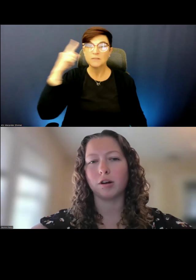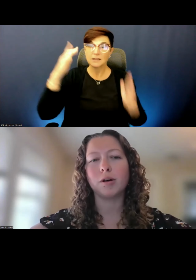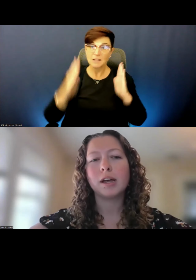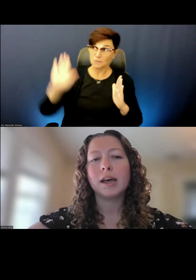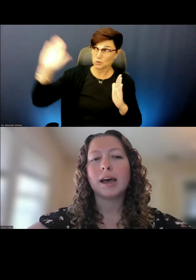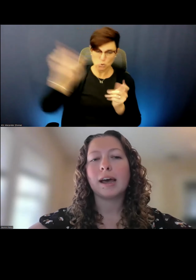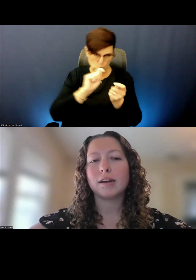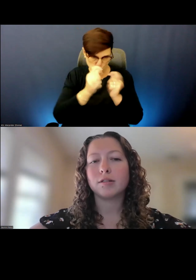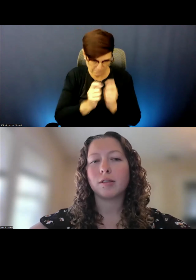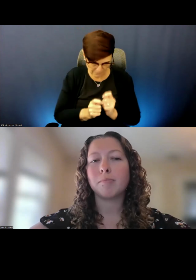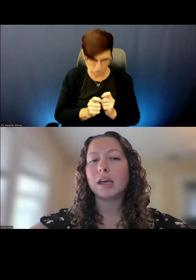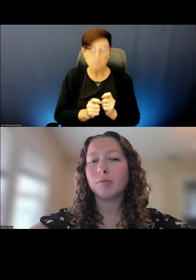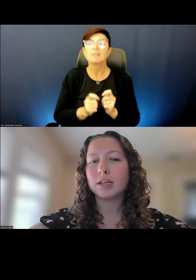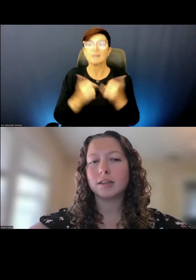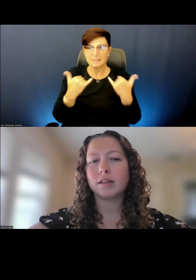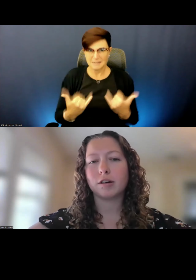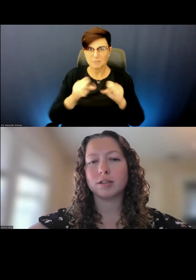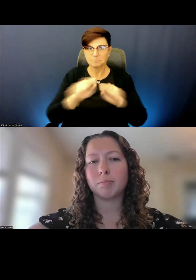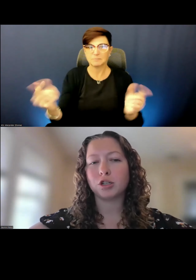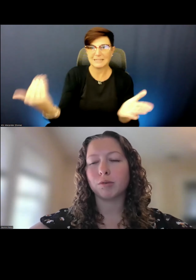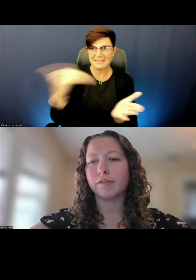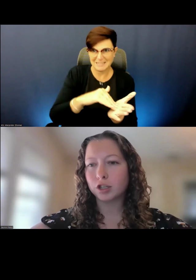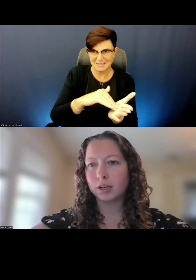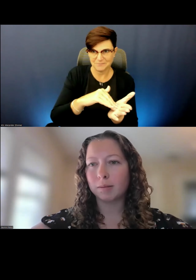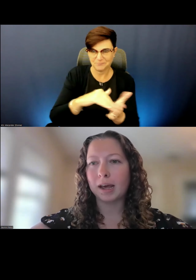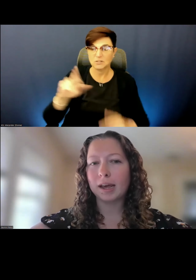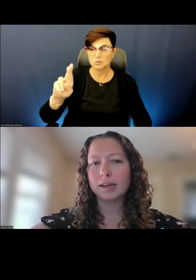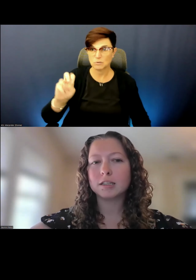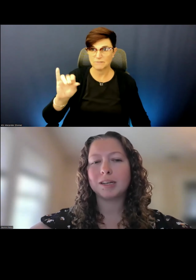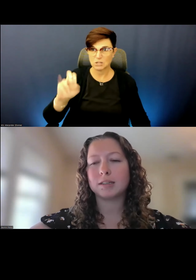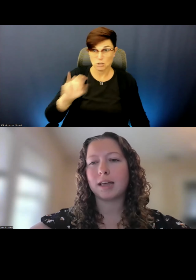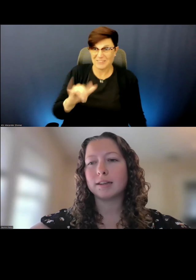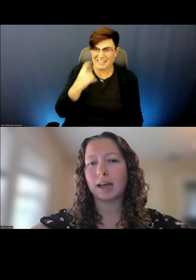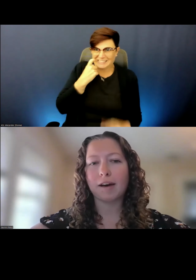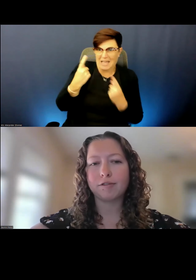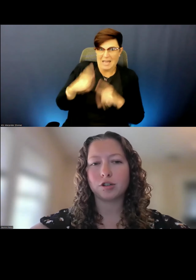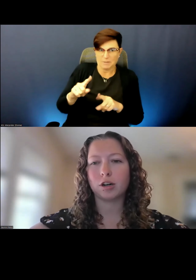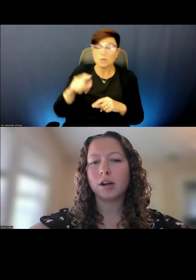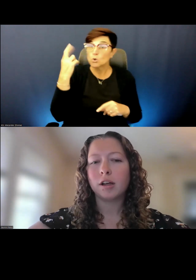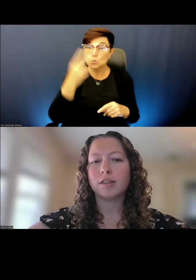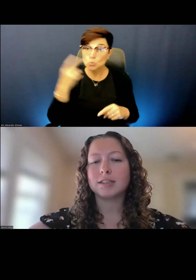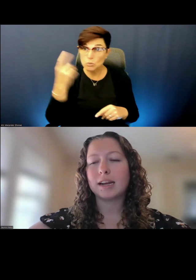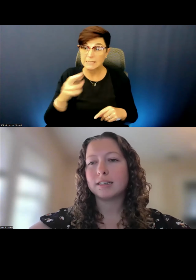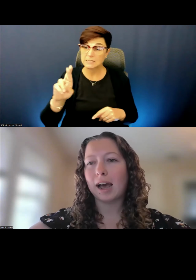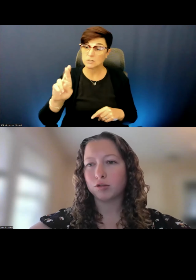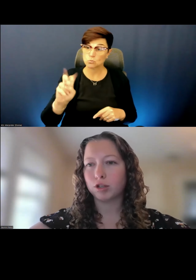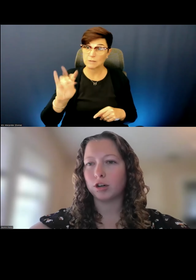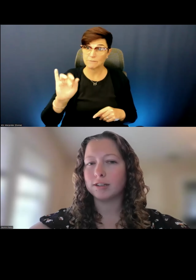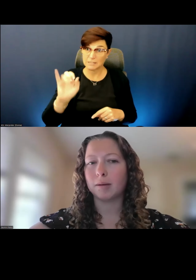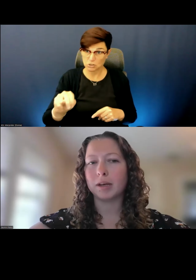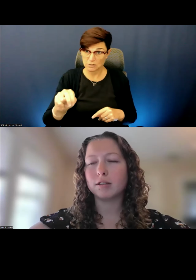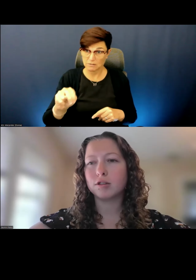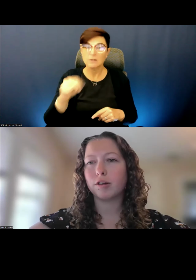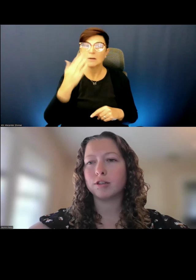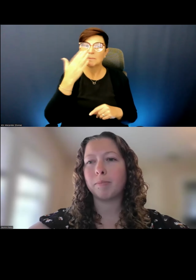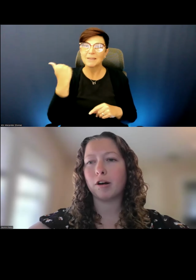weeks ago. And the main reason that there is a budget revision in May is because that is after the state tax returns